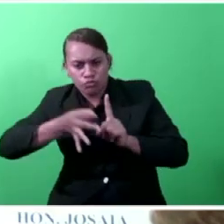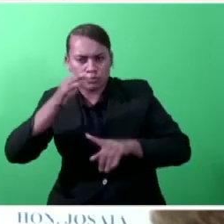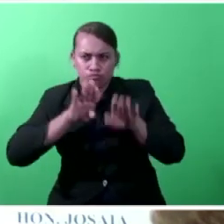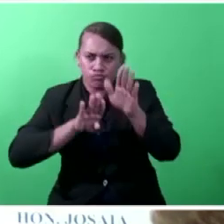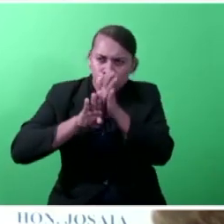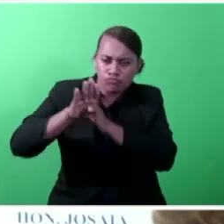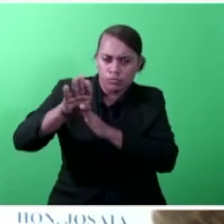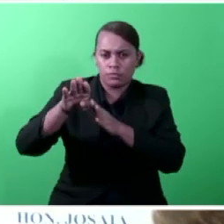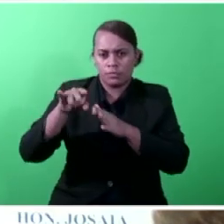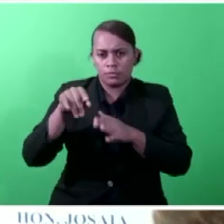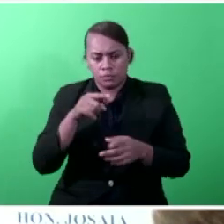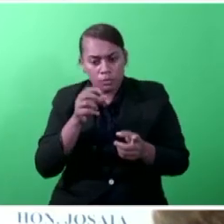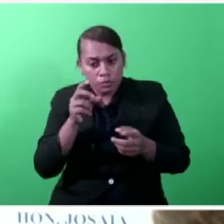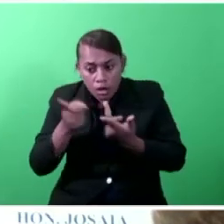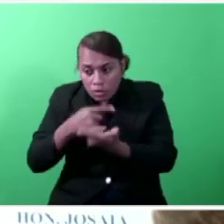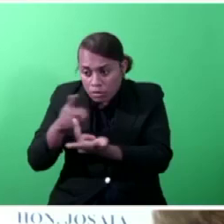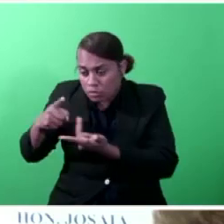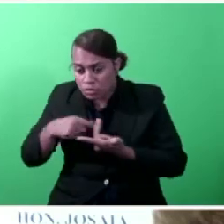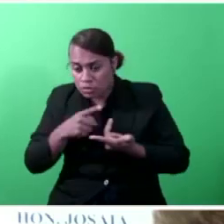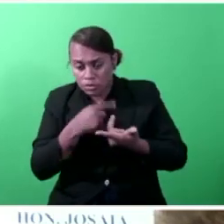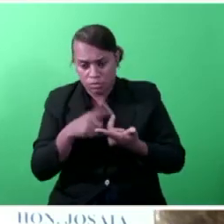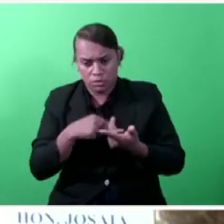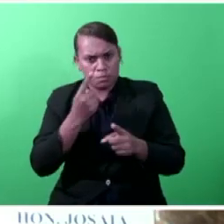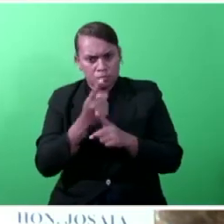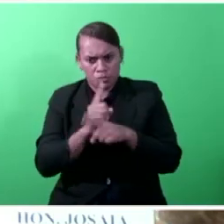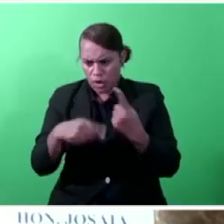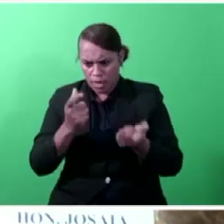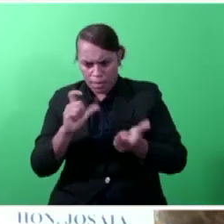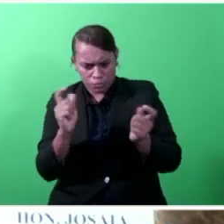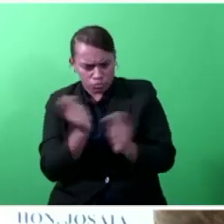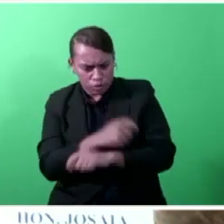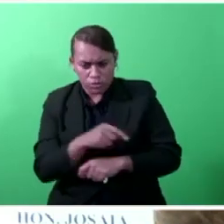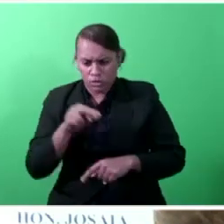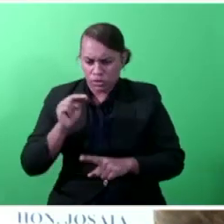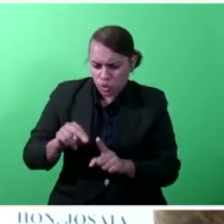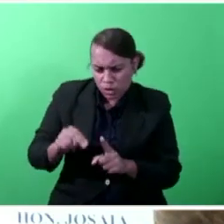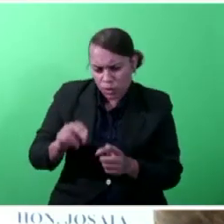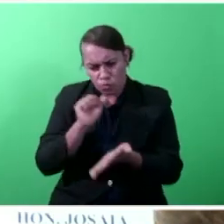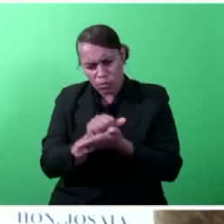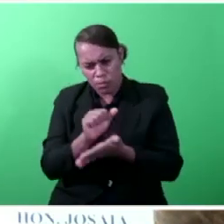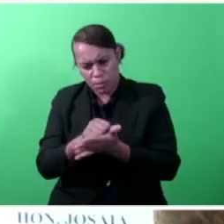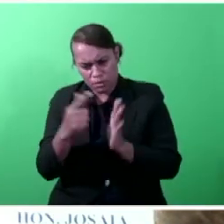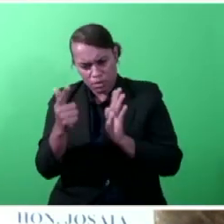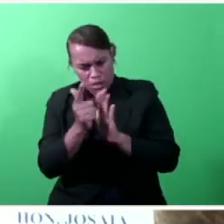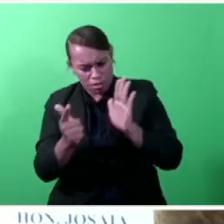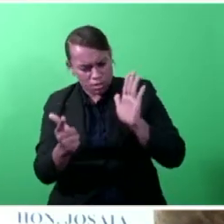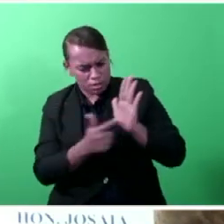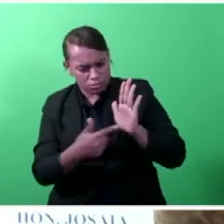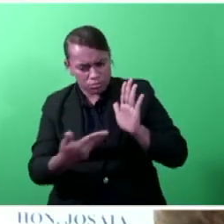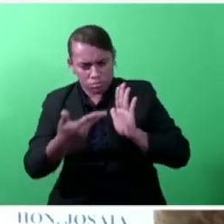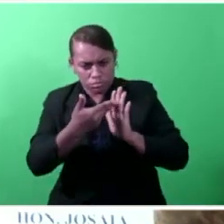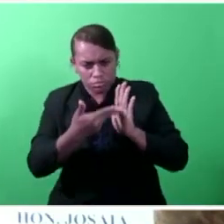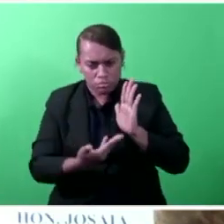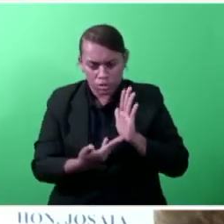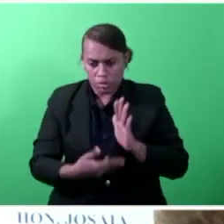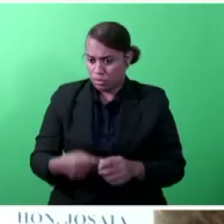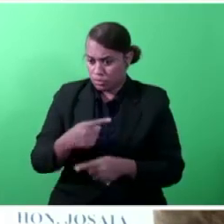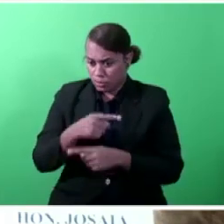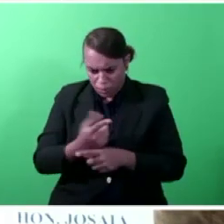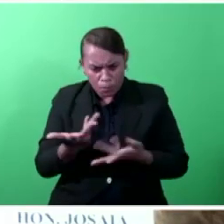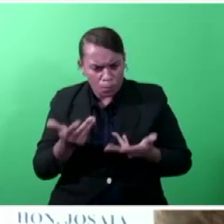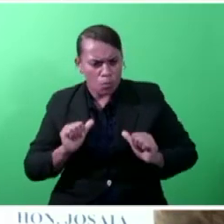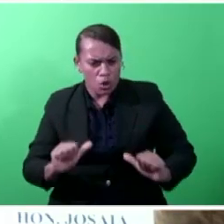face regarding climate change. It requires a dynamic legislative framework, one that helps us to protect both people and